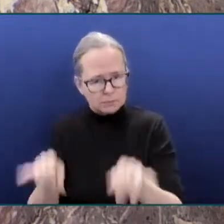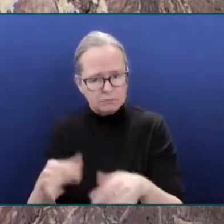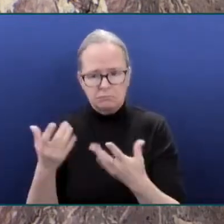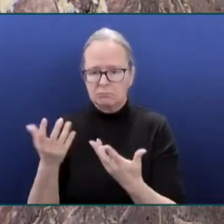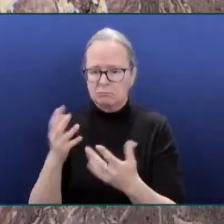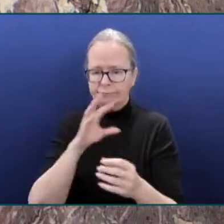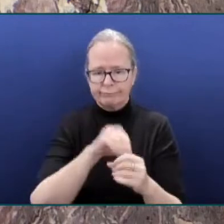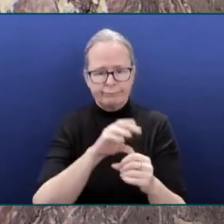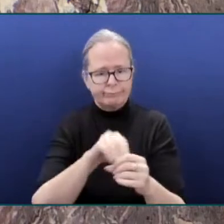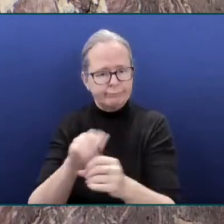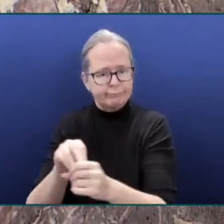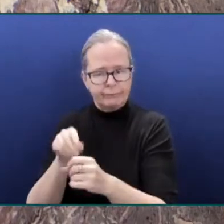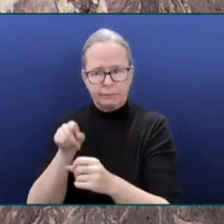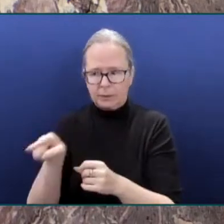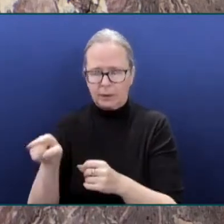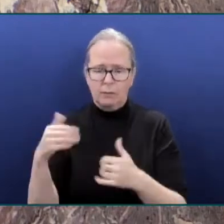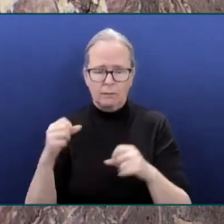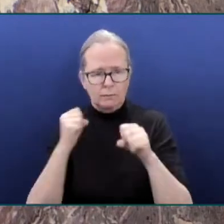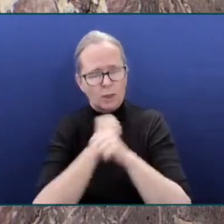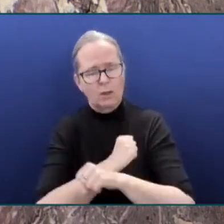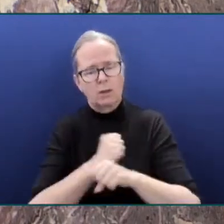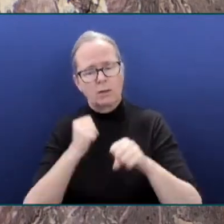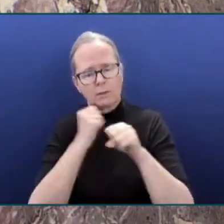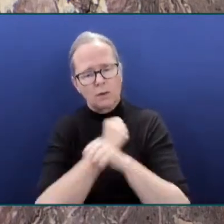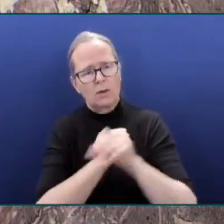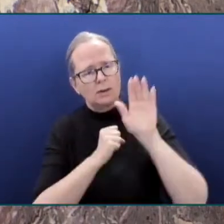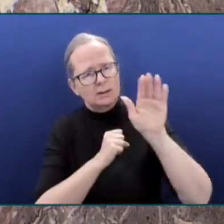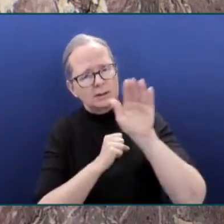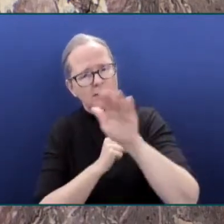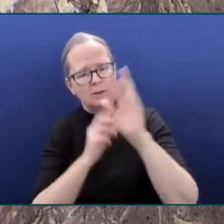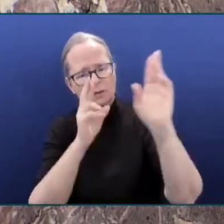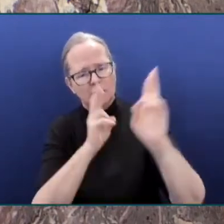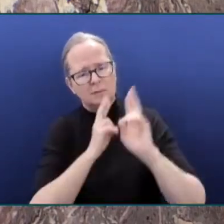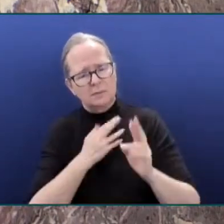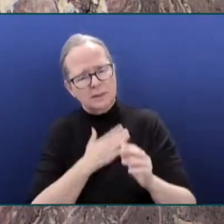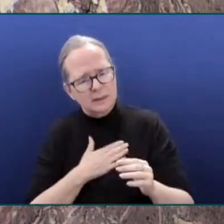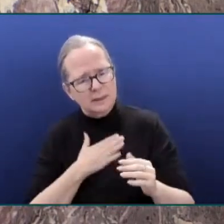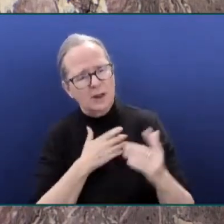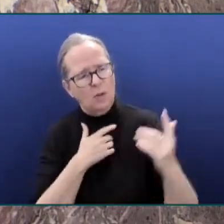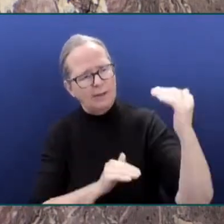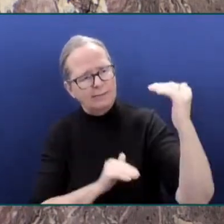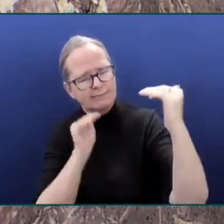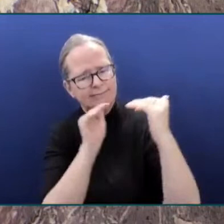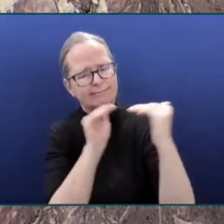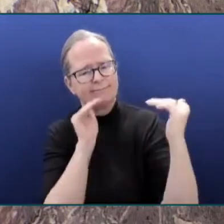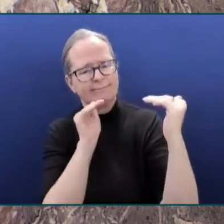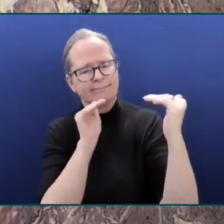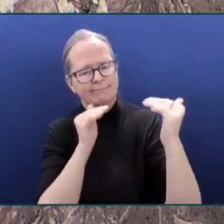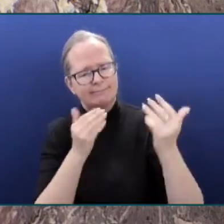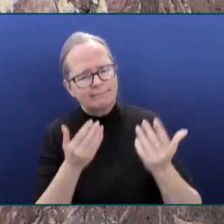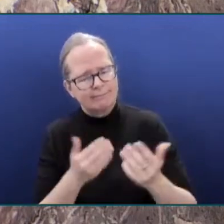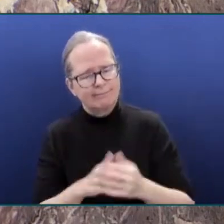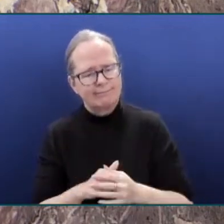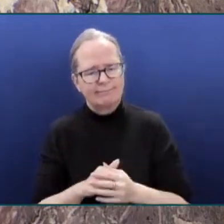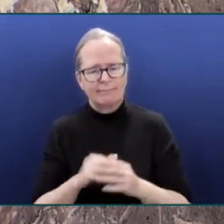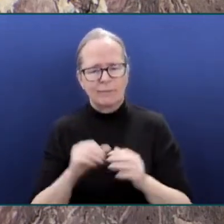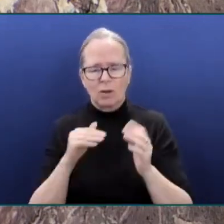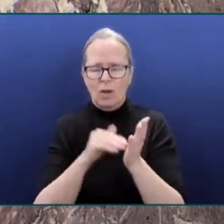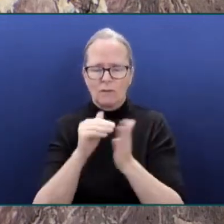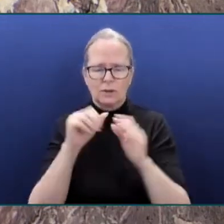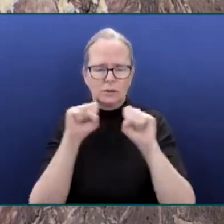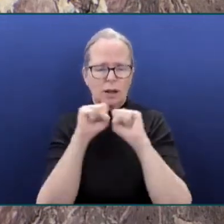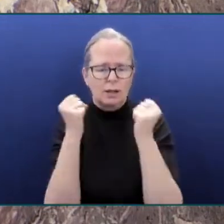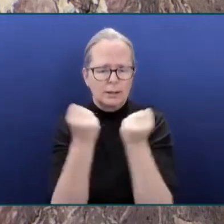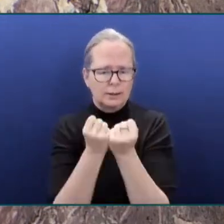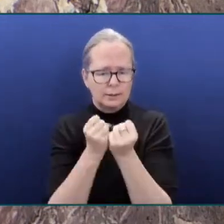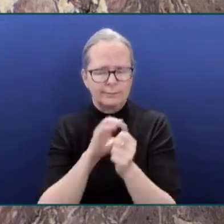continues today. It takes great courage to not conform to the societal pressures that are unfairly placed on transgender and non-binary